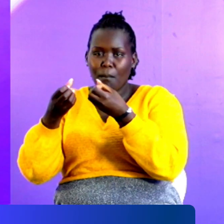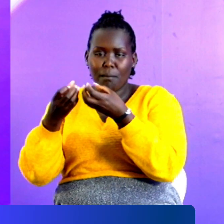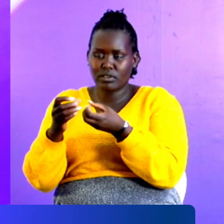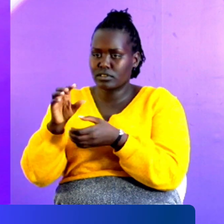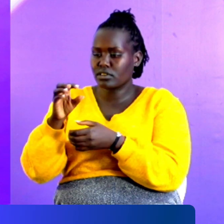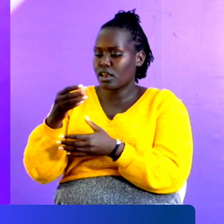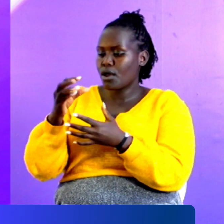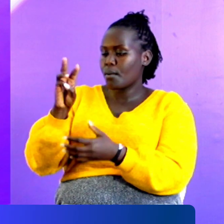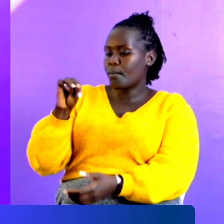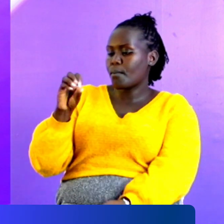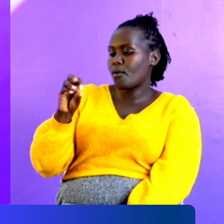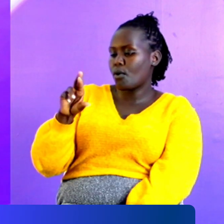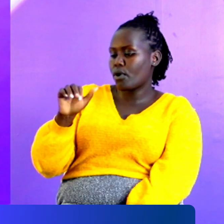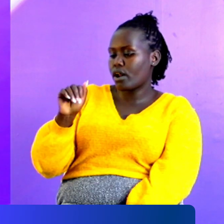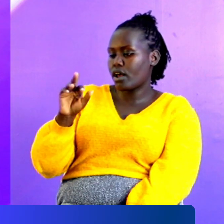And do you know,